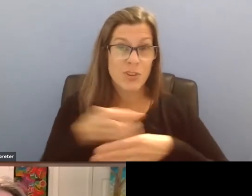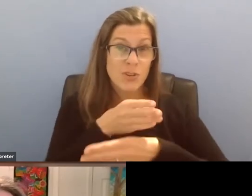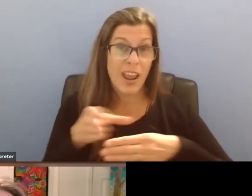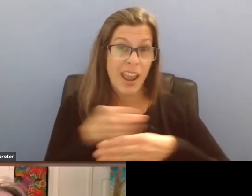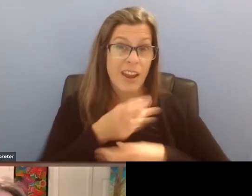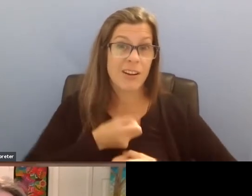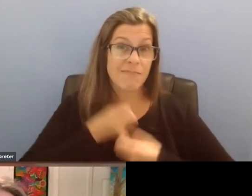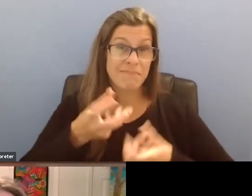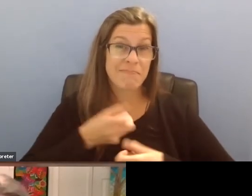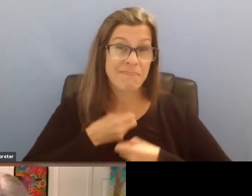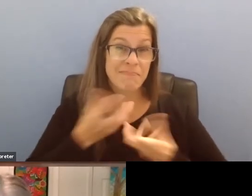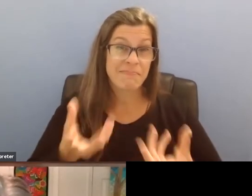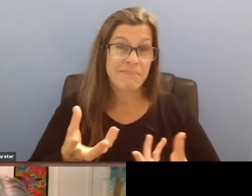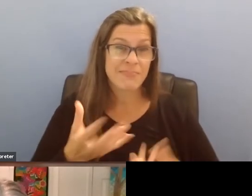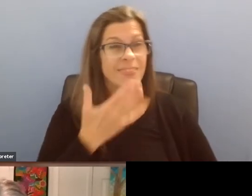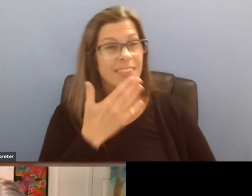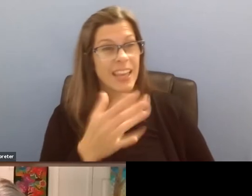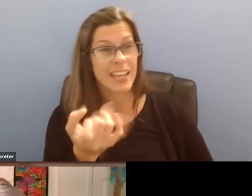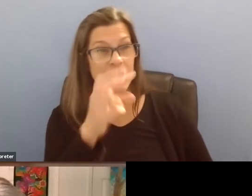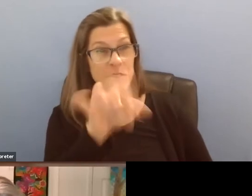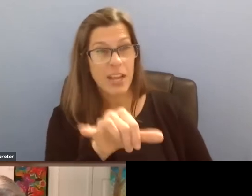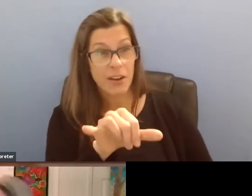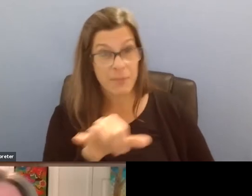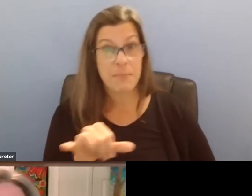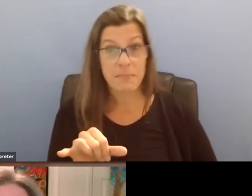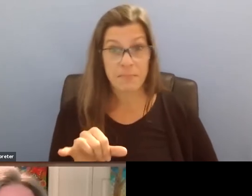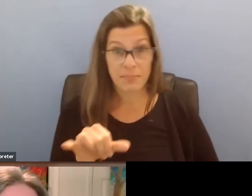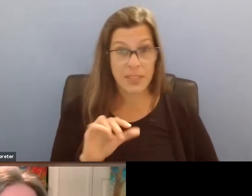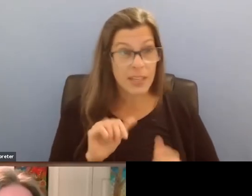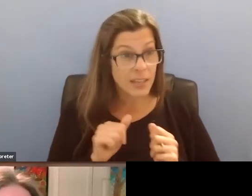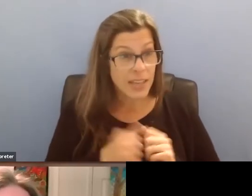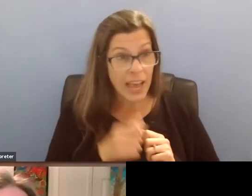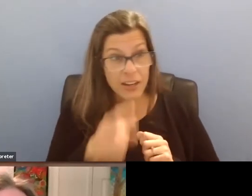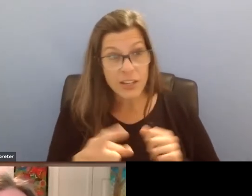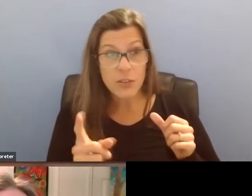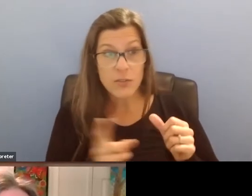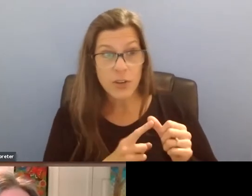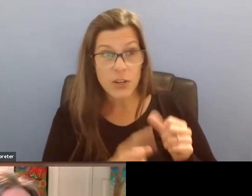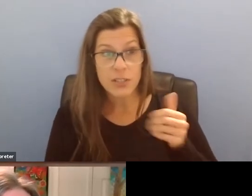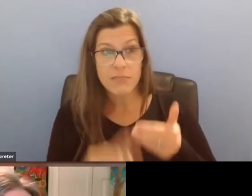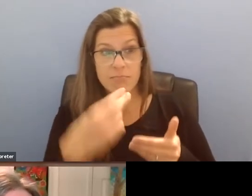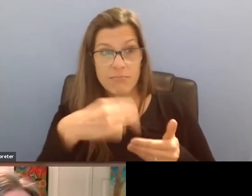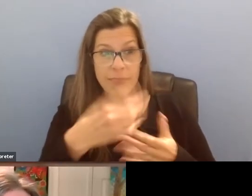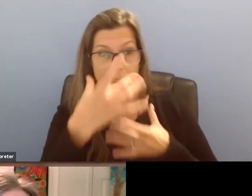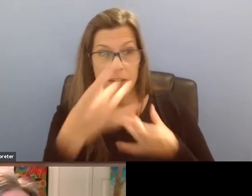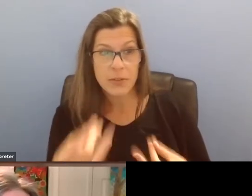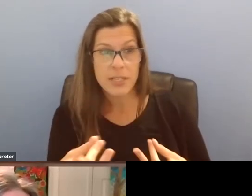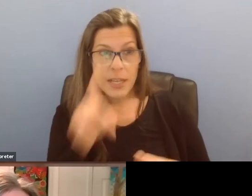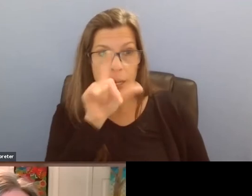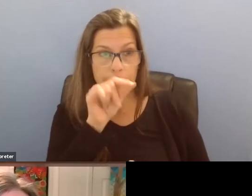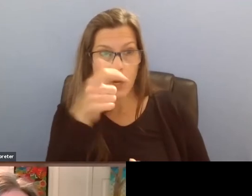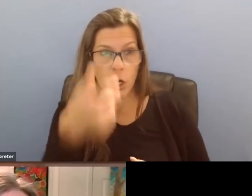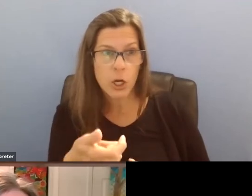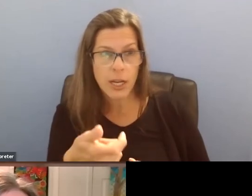can. Awesome. Thank you, Jerry. So how did you first get into birding? It happened